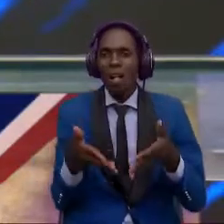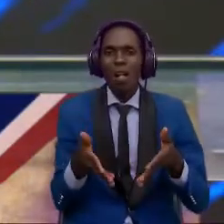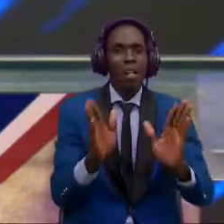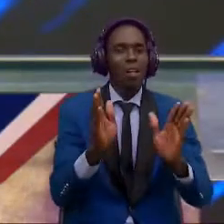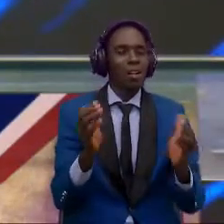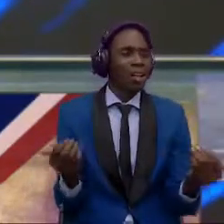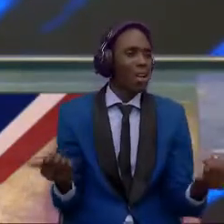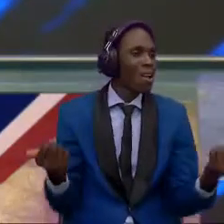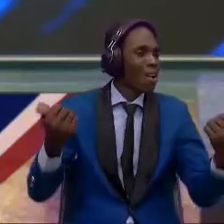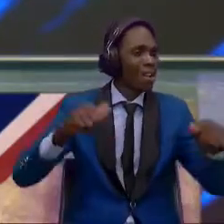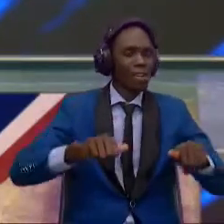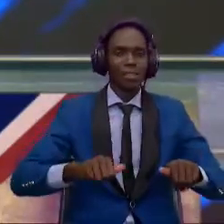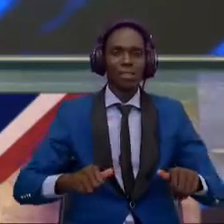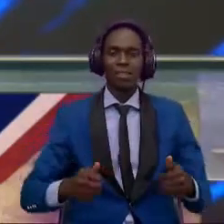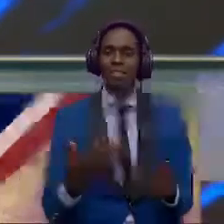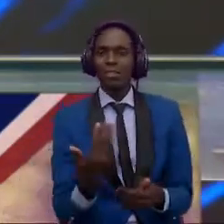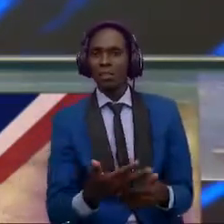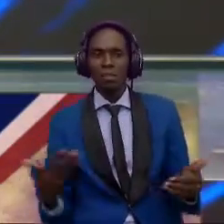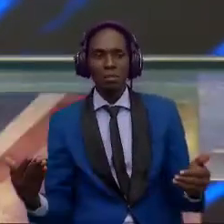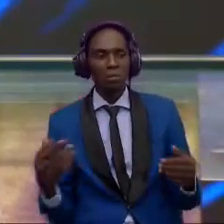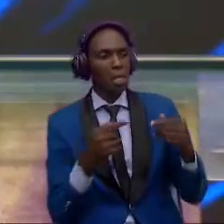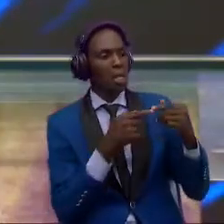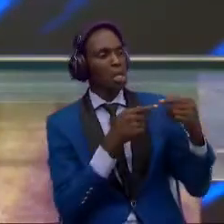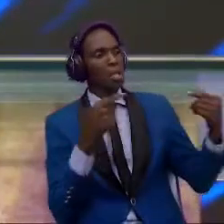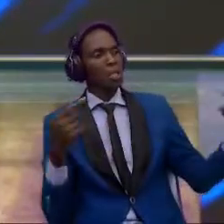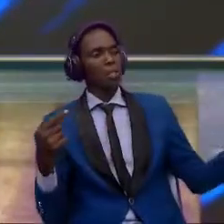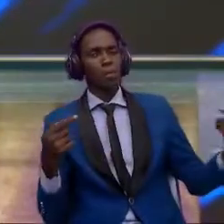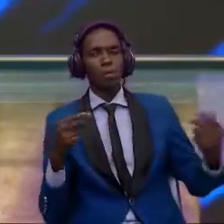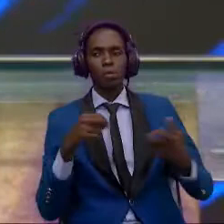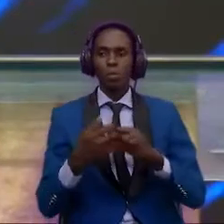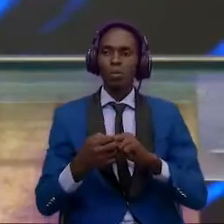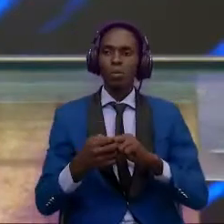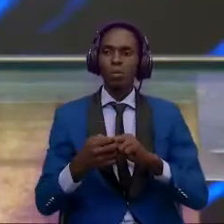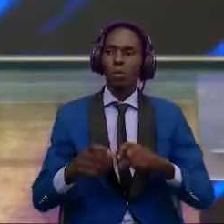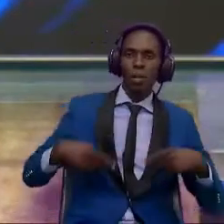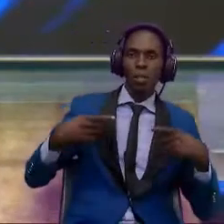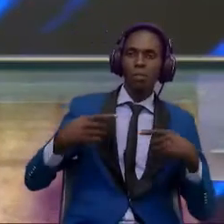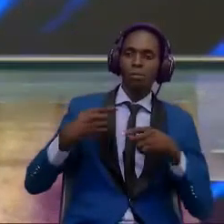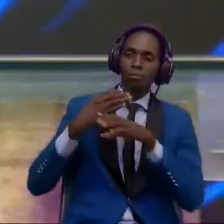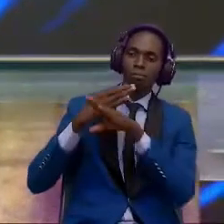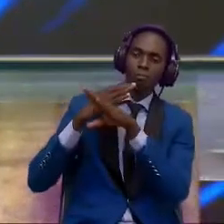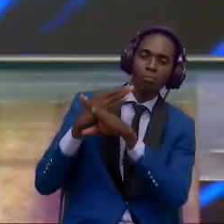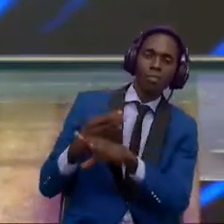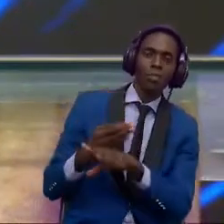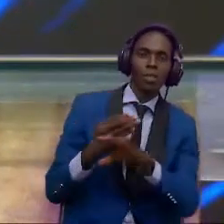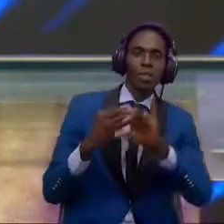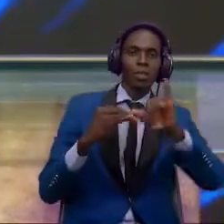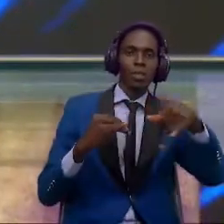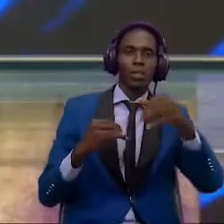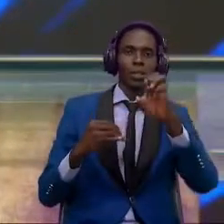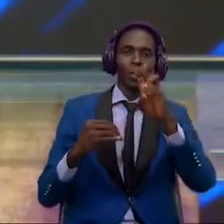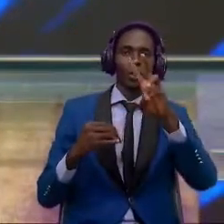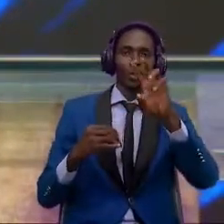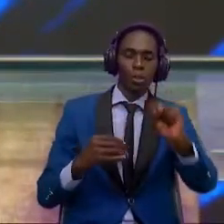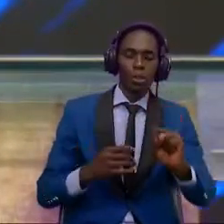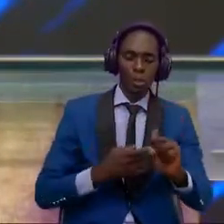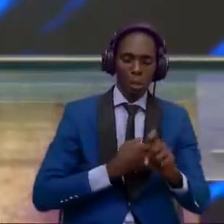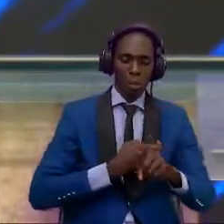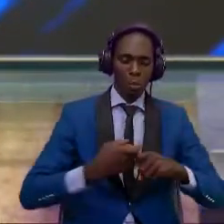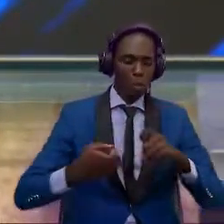anything, adversaries, hurdles, stumbling blocks, the Jews,